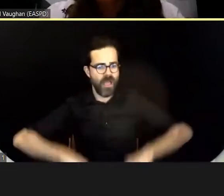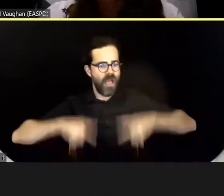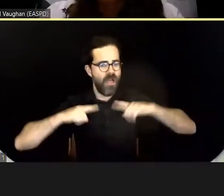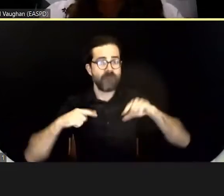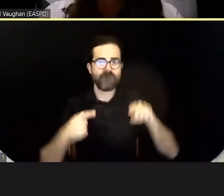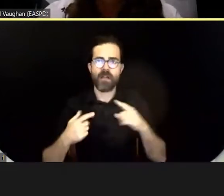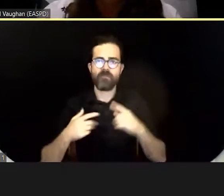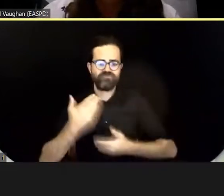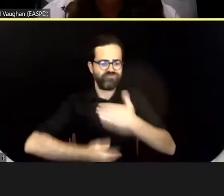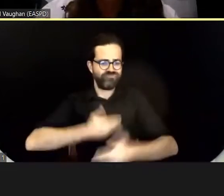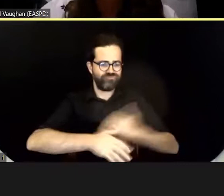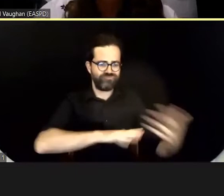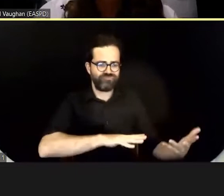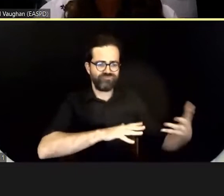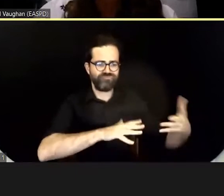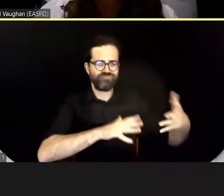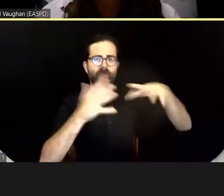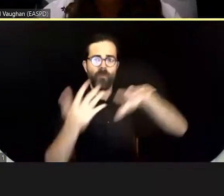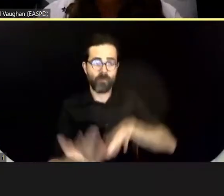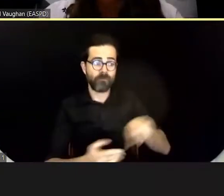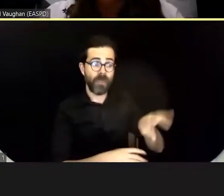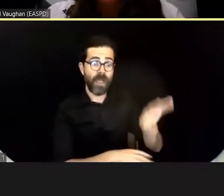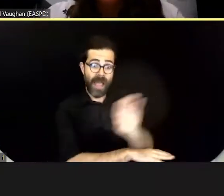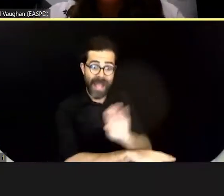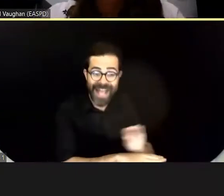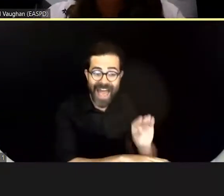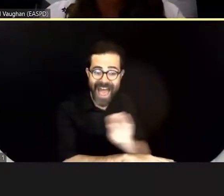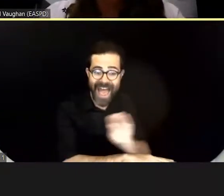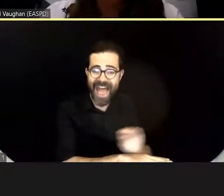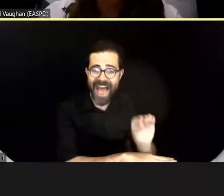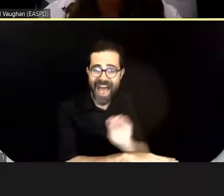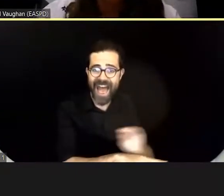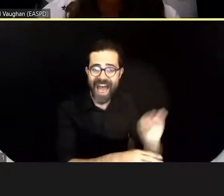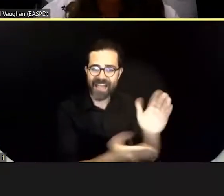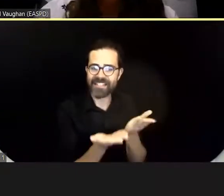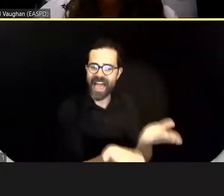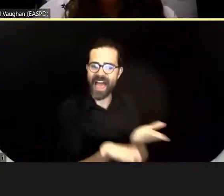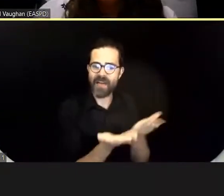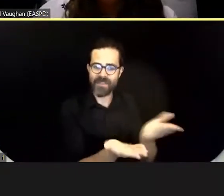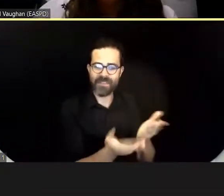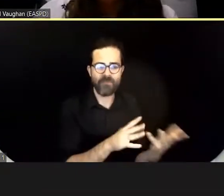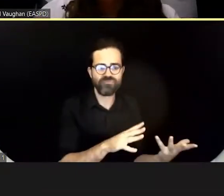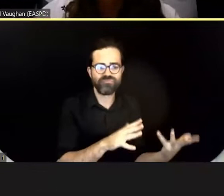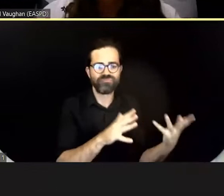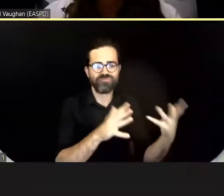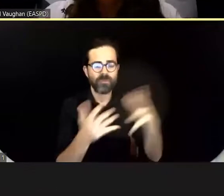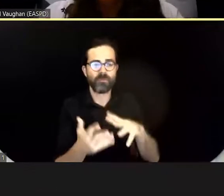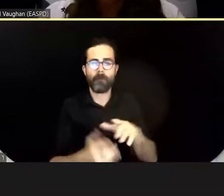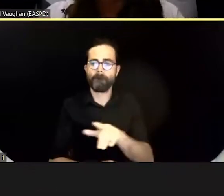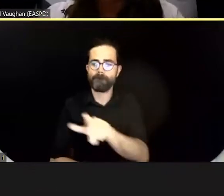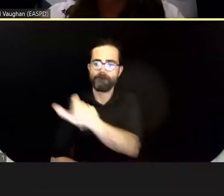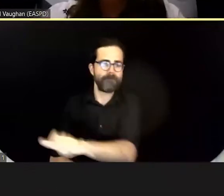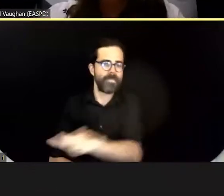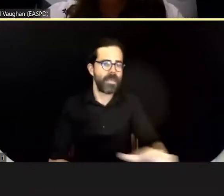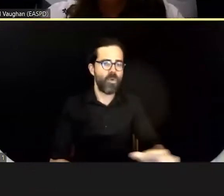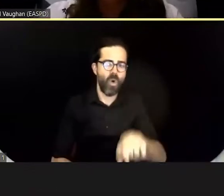the adaptation of care services to maintain the provision of care for people in need of support. But